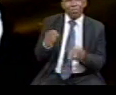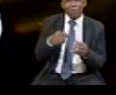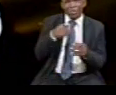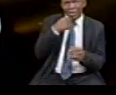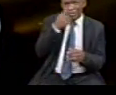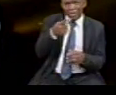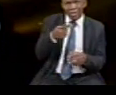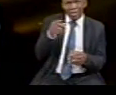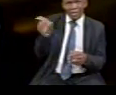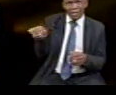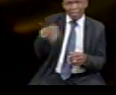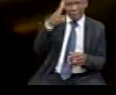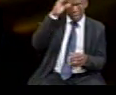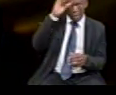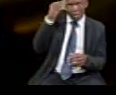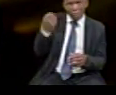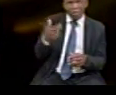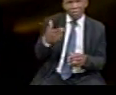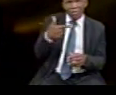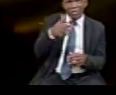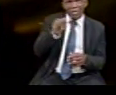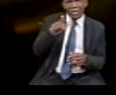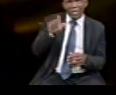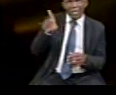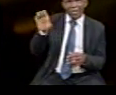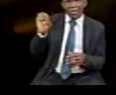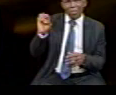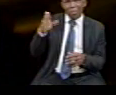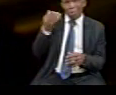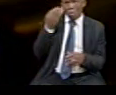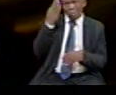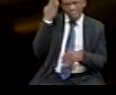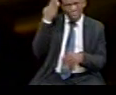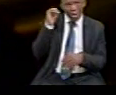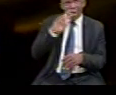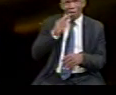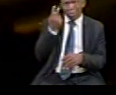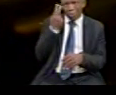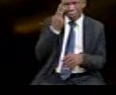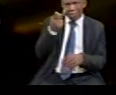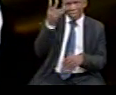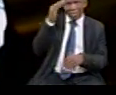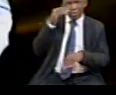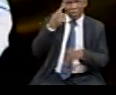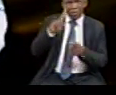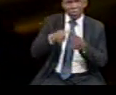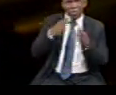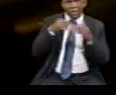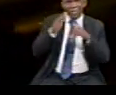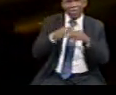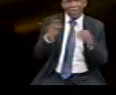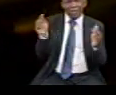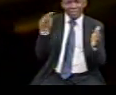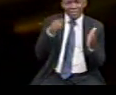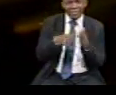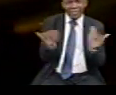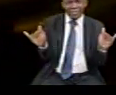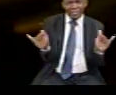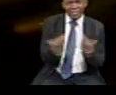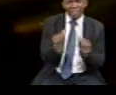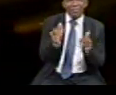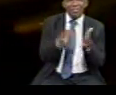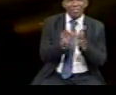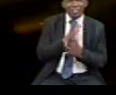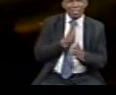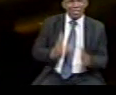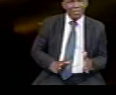ye men of Galilee, why stand ye here gazing up in heaven? This same Jesus. Jesus born of the Virgin